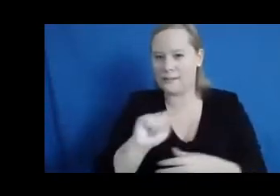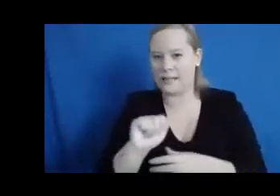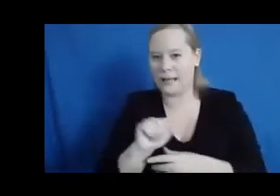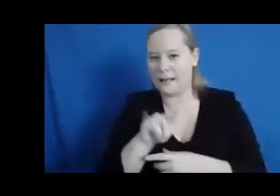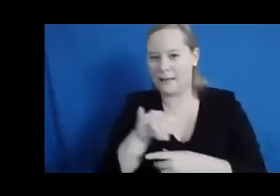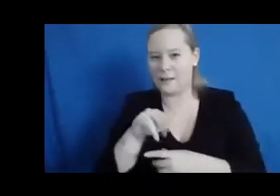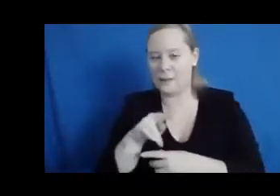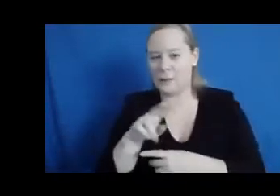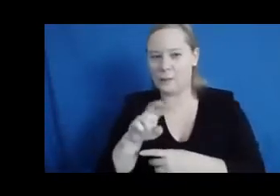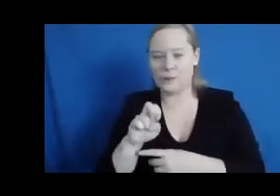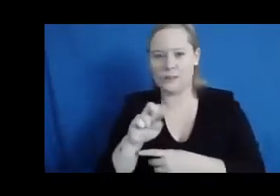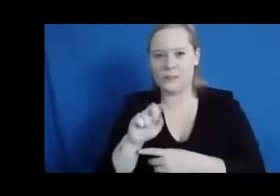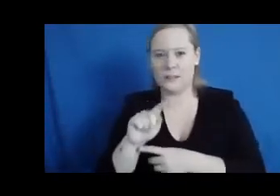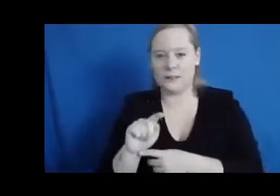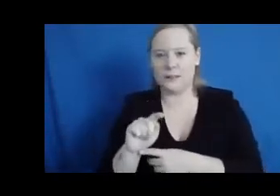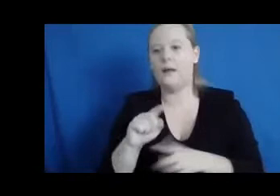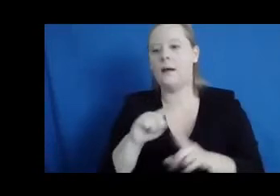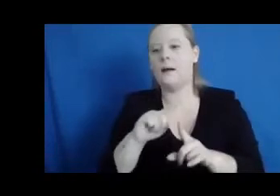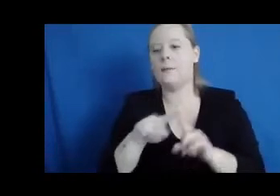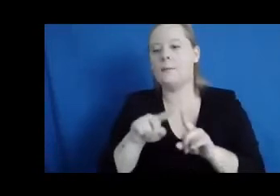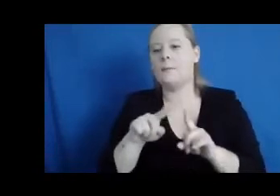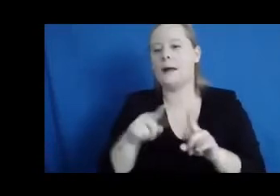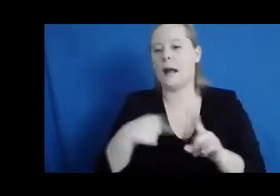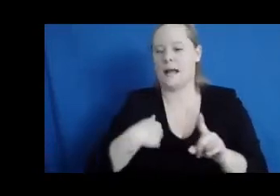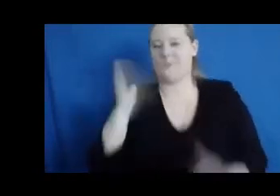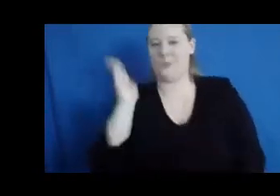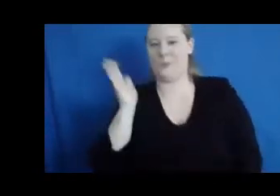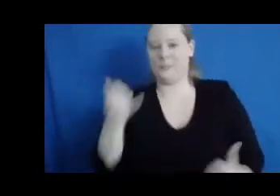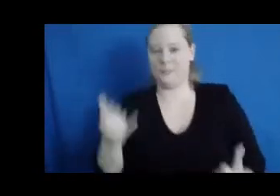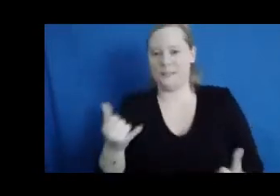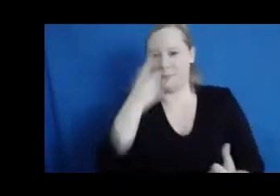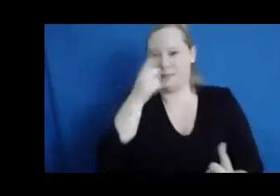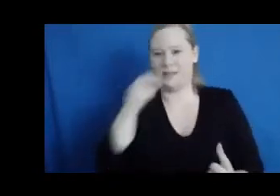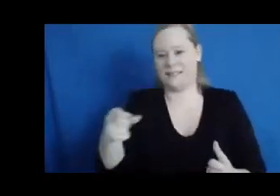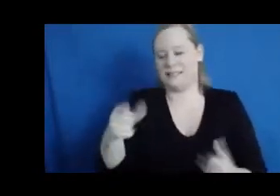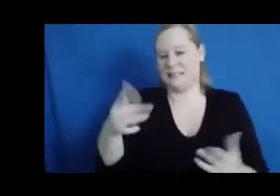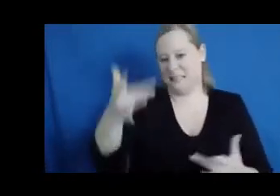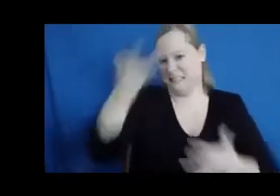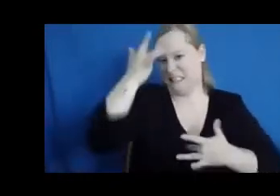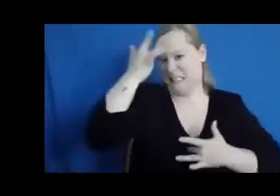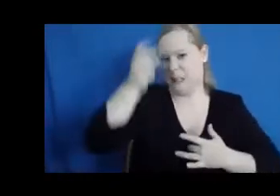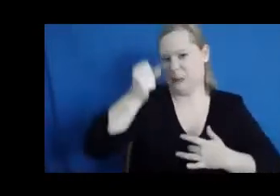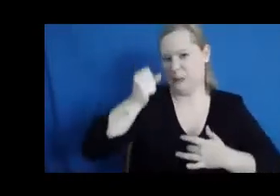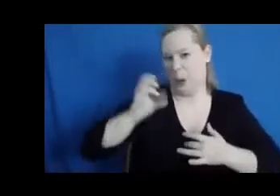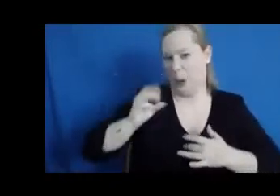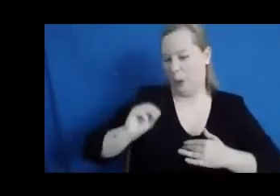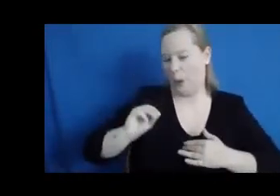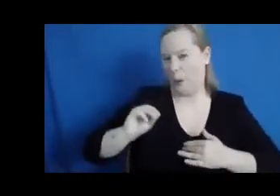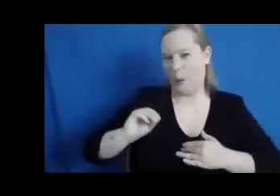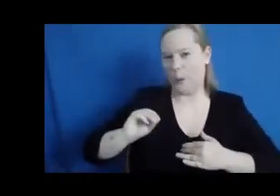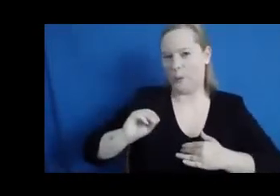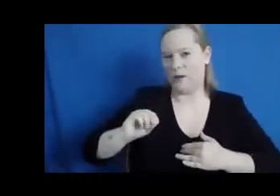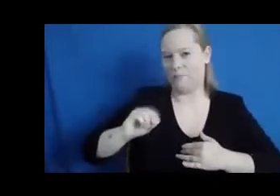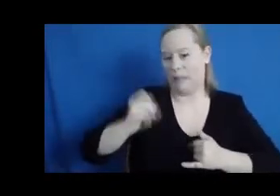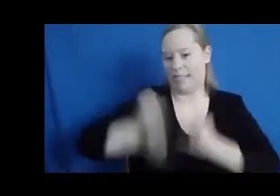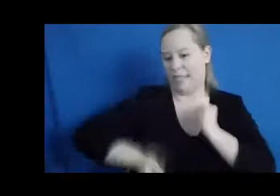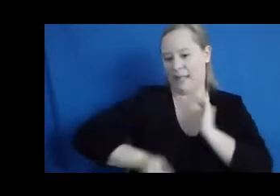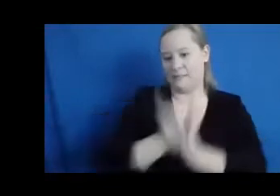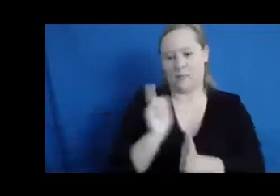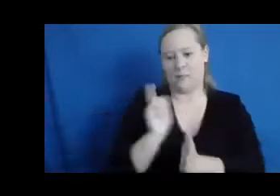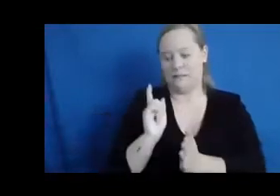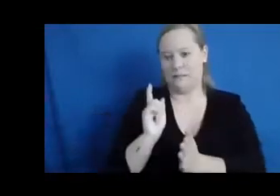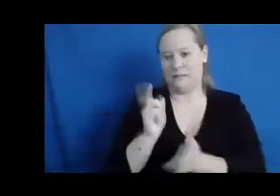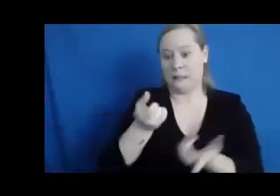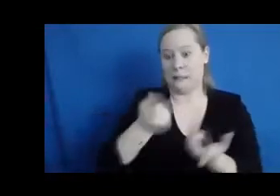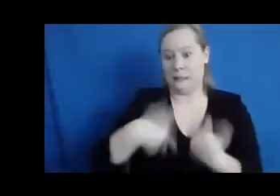I'm the pinch hitter today. He's having, he's on sick leave right now, so I am at the last minute asked to jump